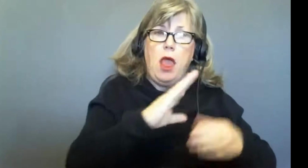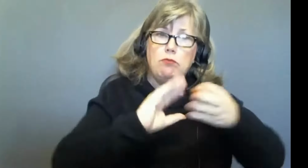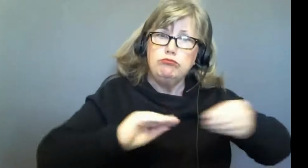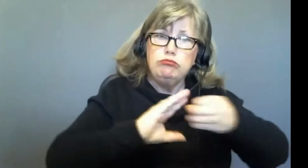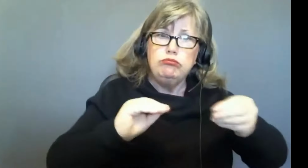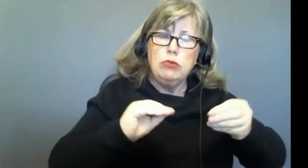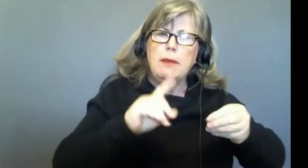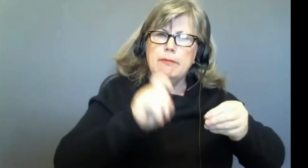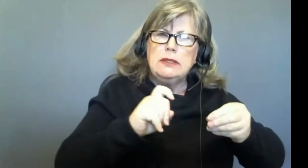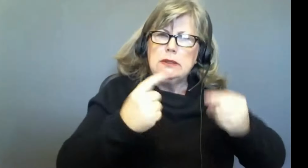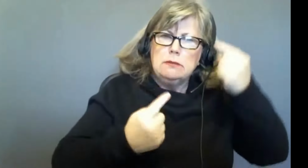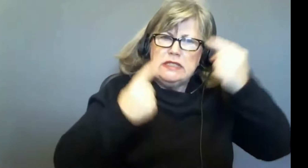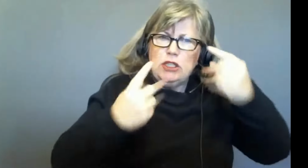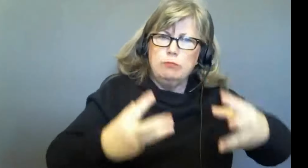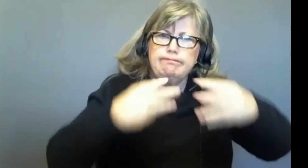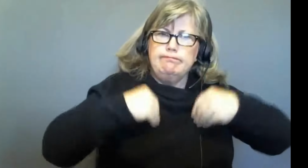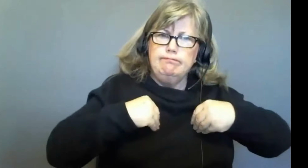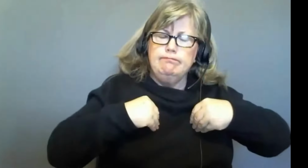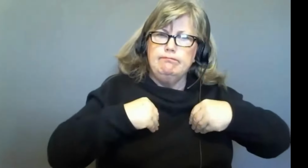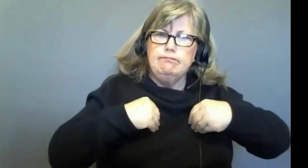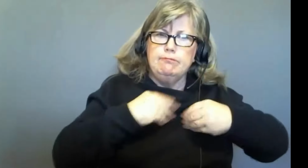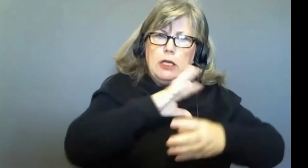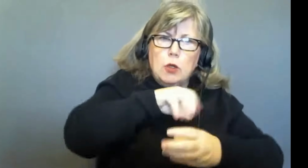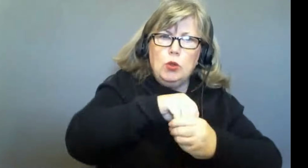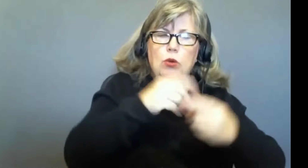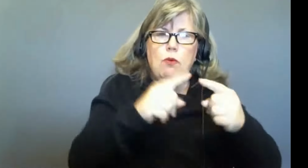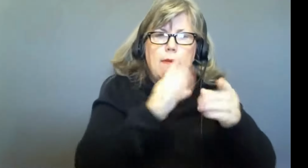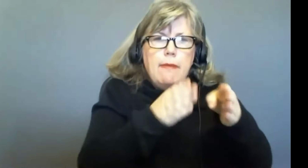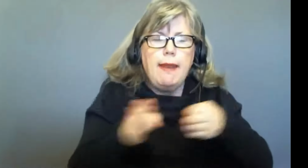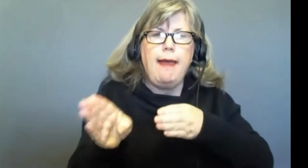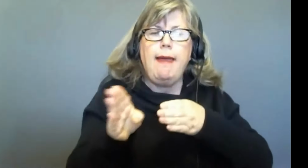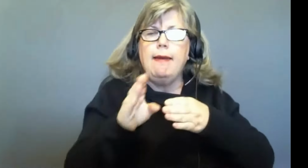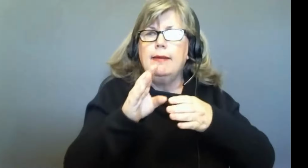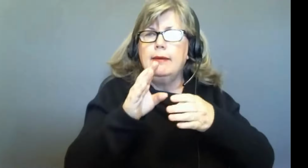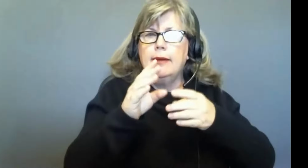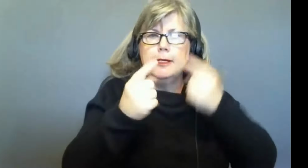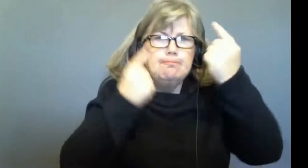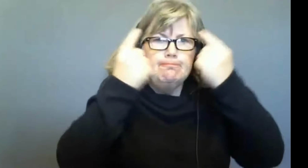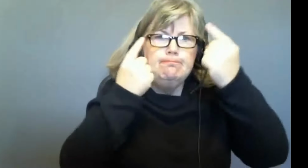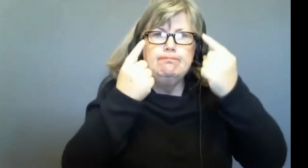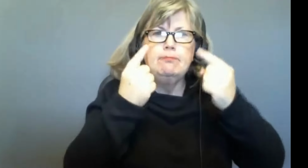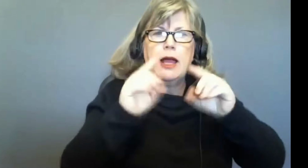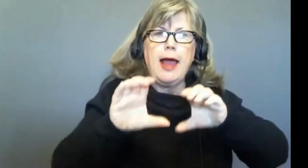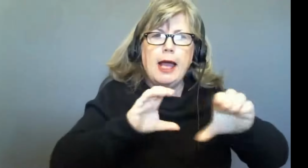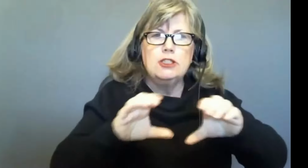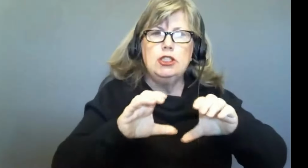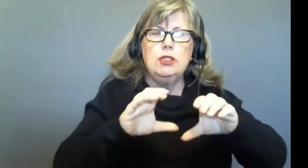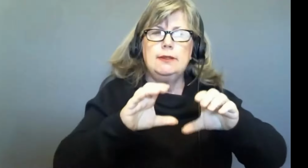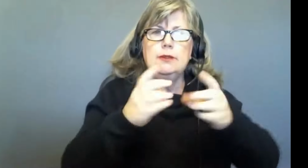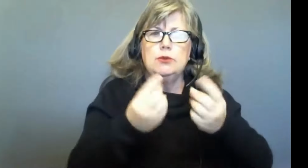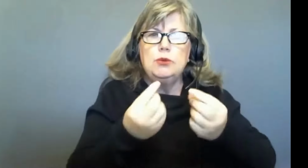consideration anytime when we're planning and implementing actions or responses that's relevant to them. And